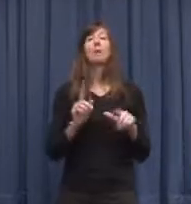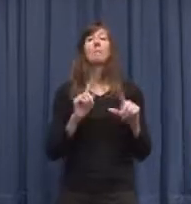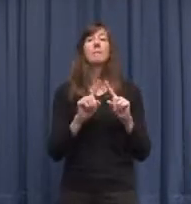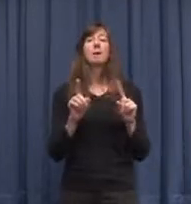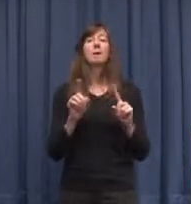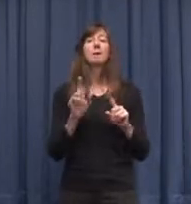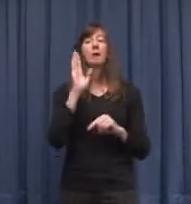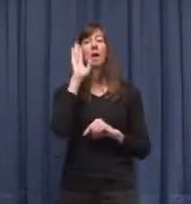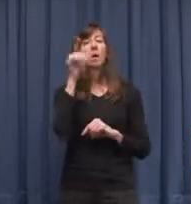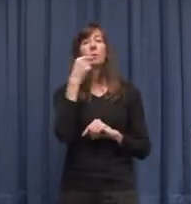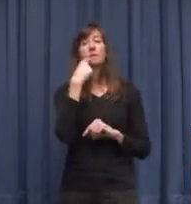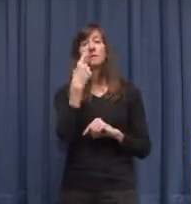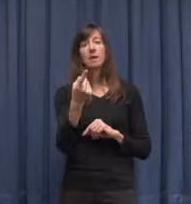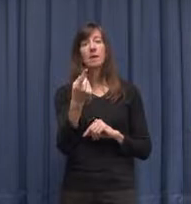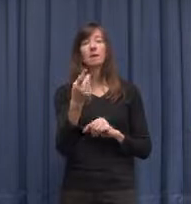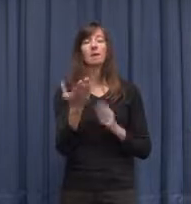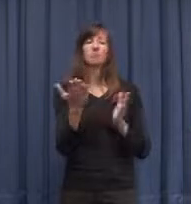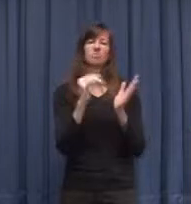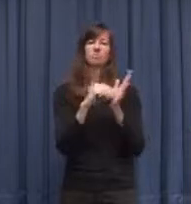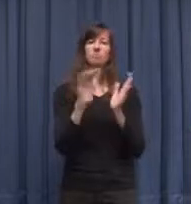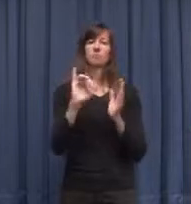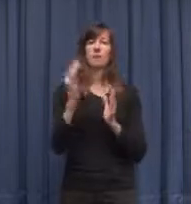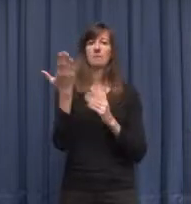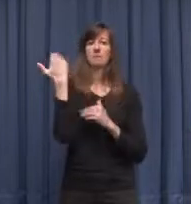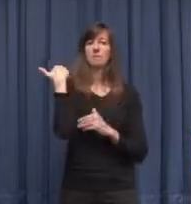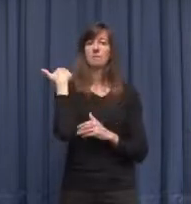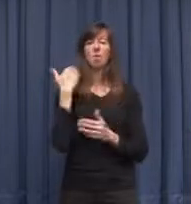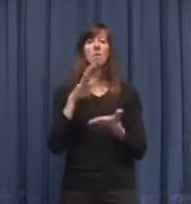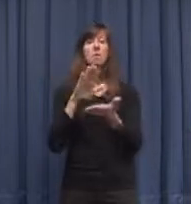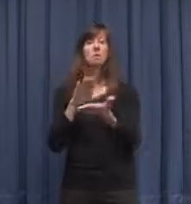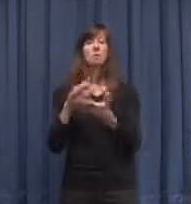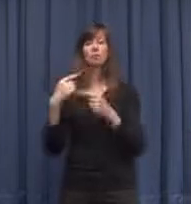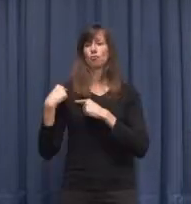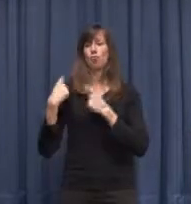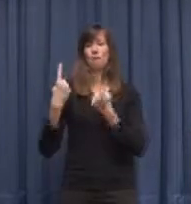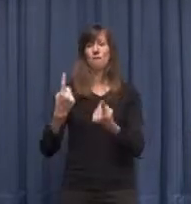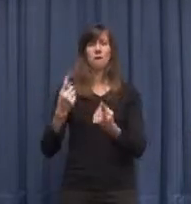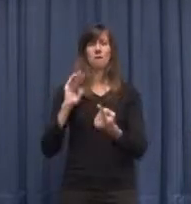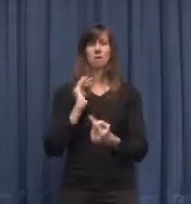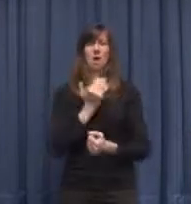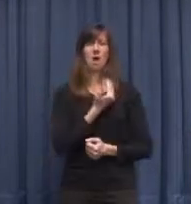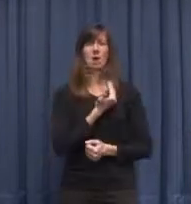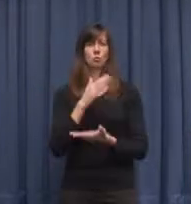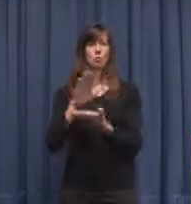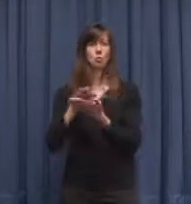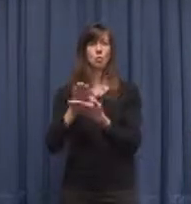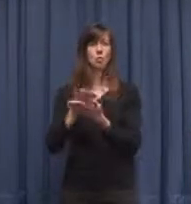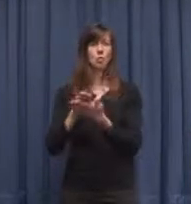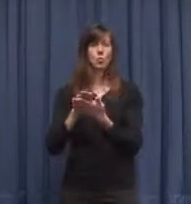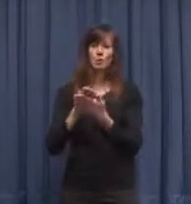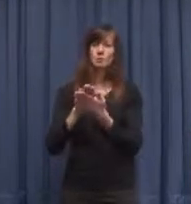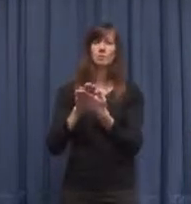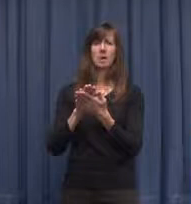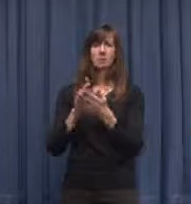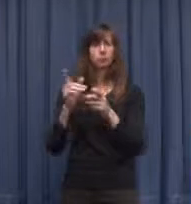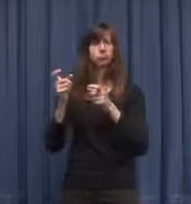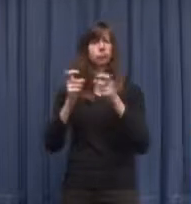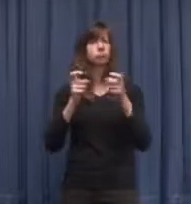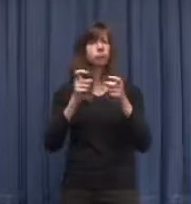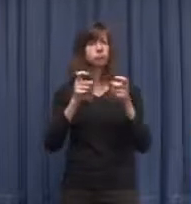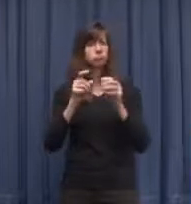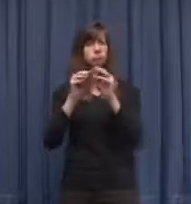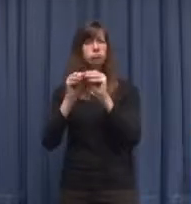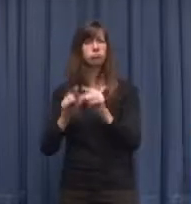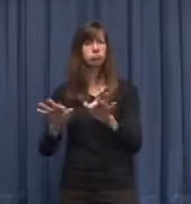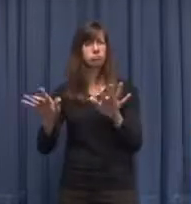the schools have done a great job at actually controlling COVID spread much better than the general population has. We're